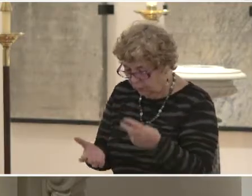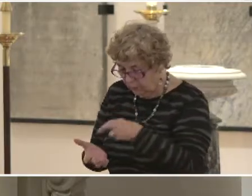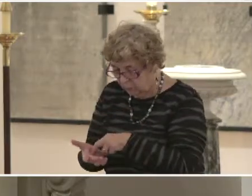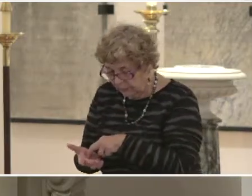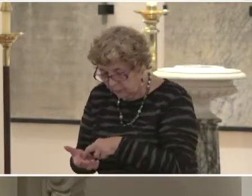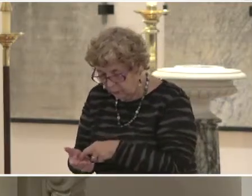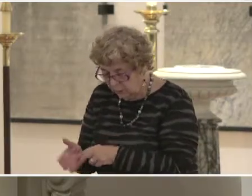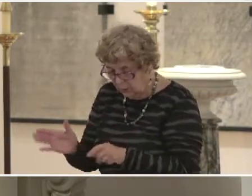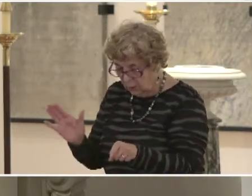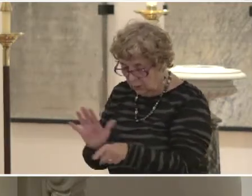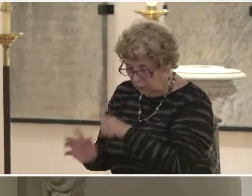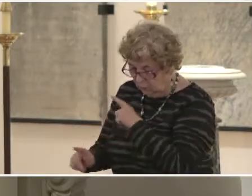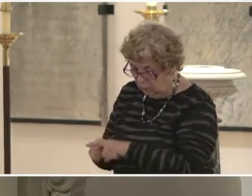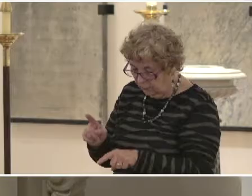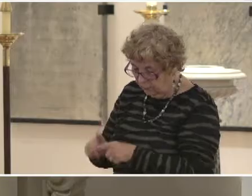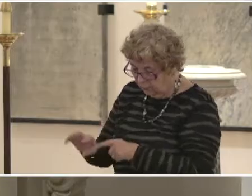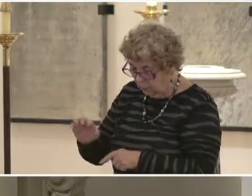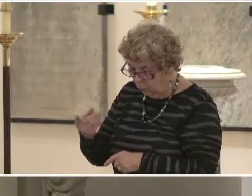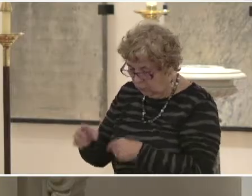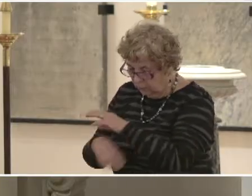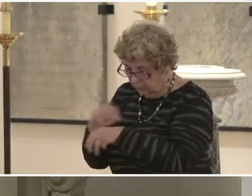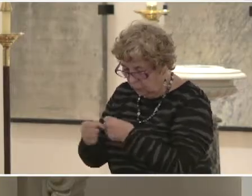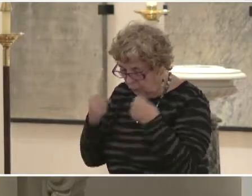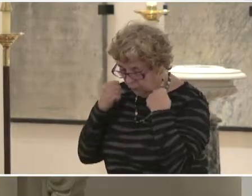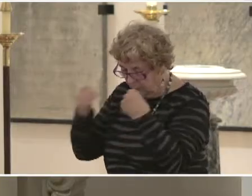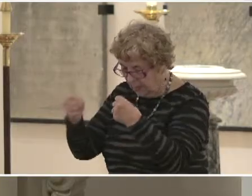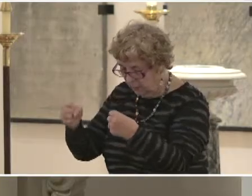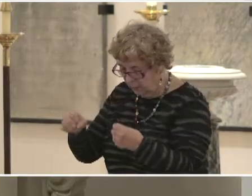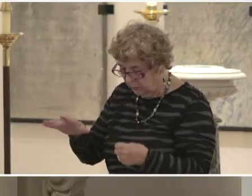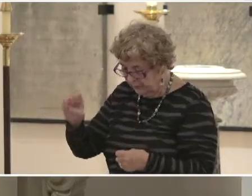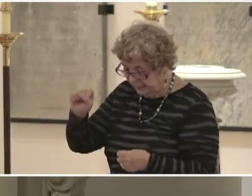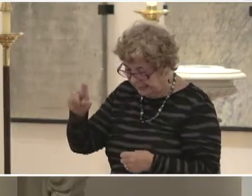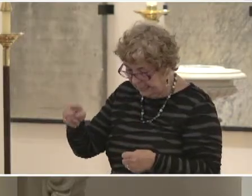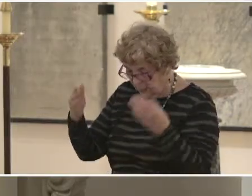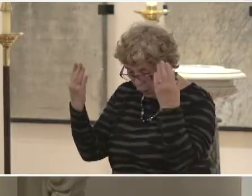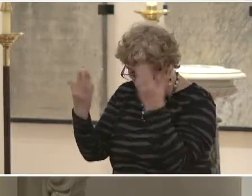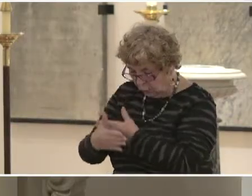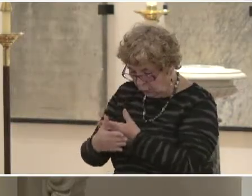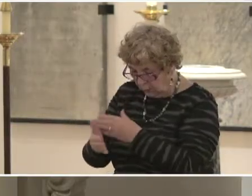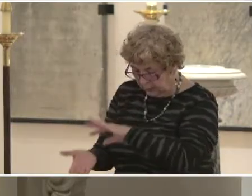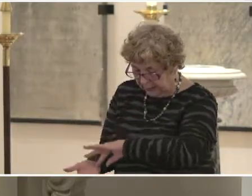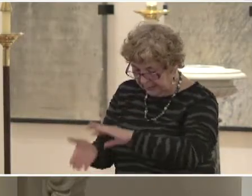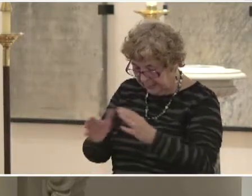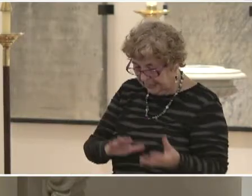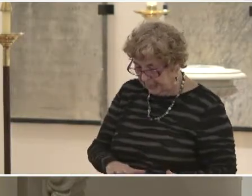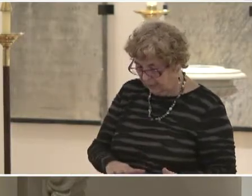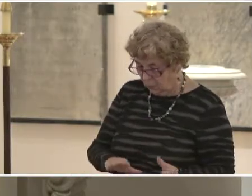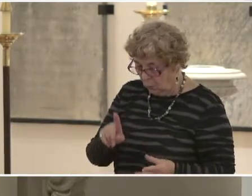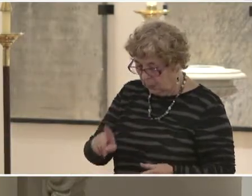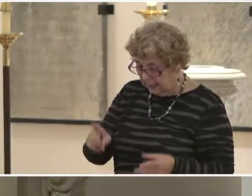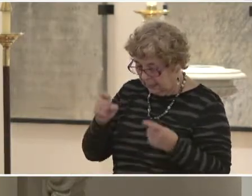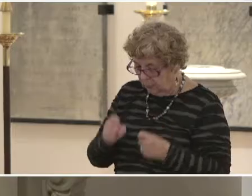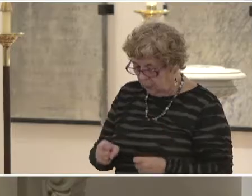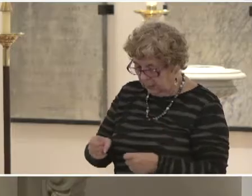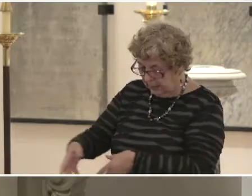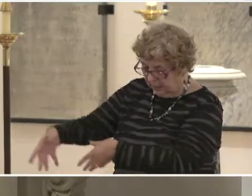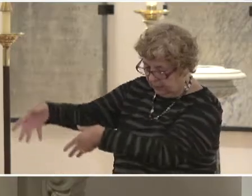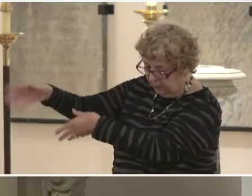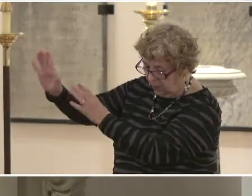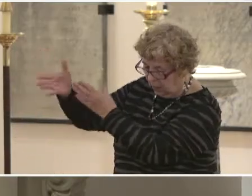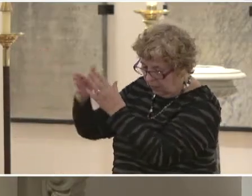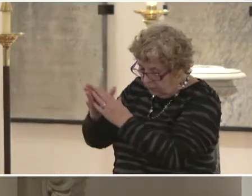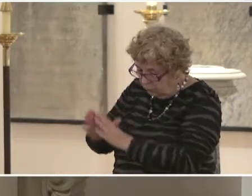need. We need Jesus' love to hold us in our struggles. We need Christ's resurrection to defeat once